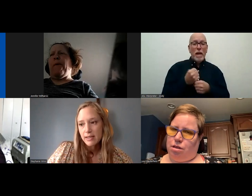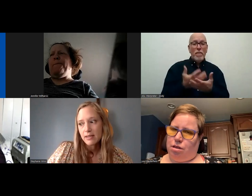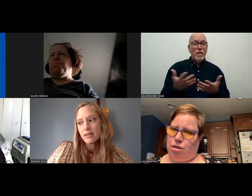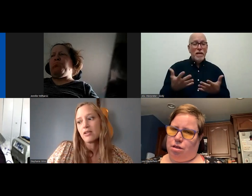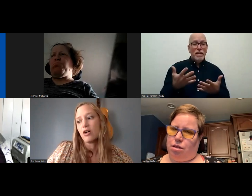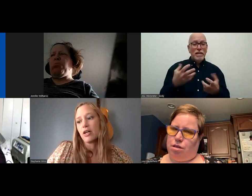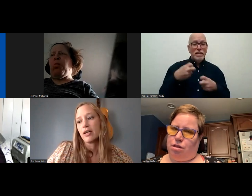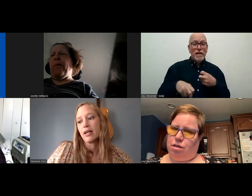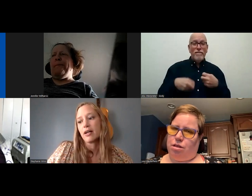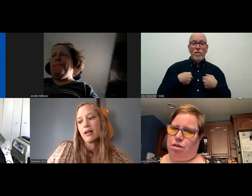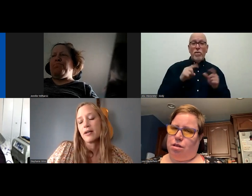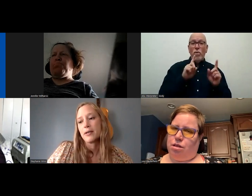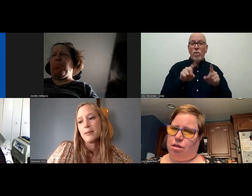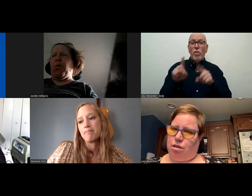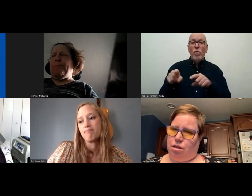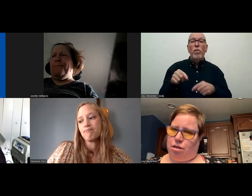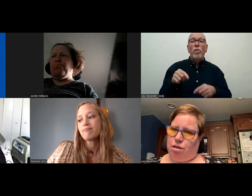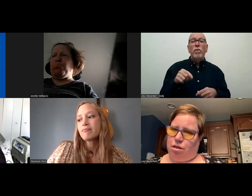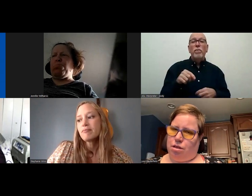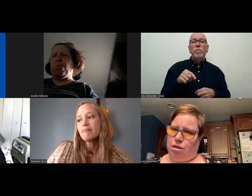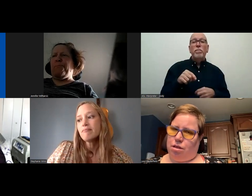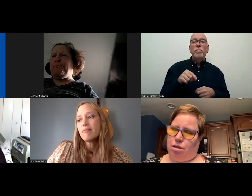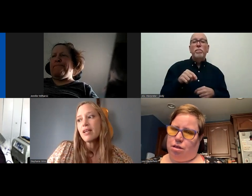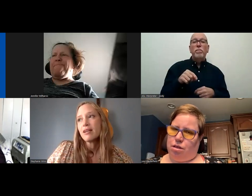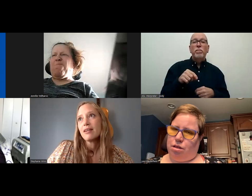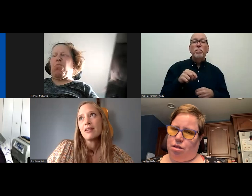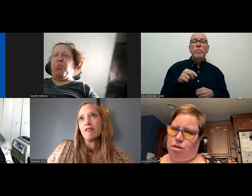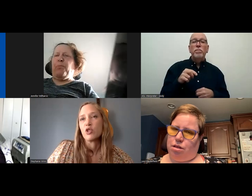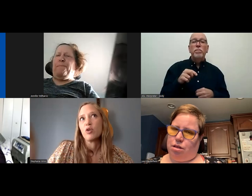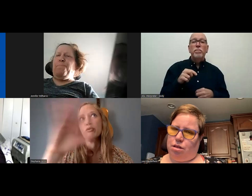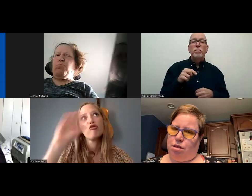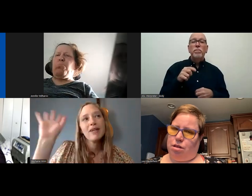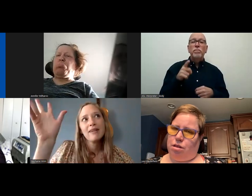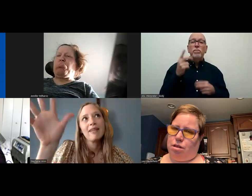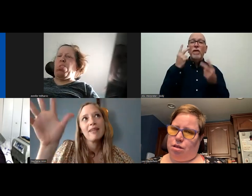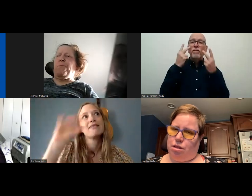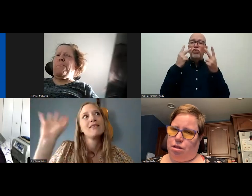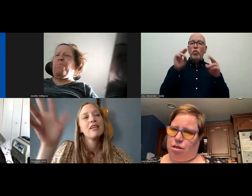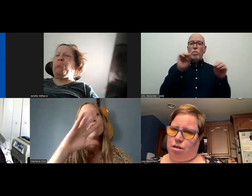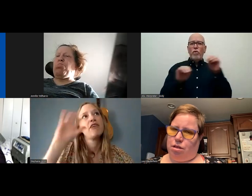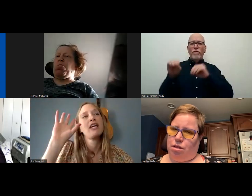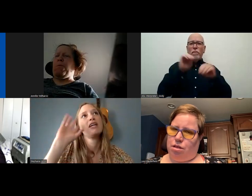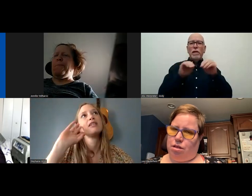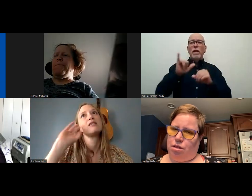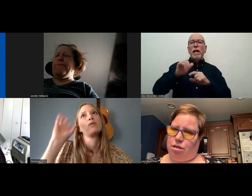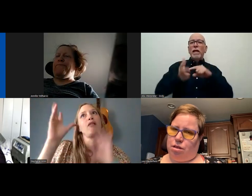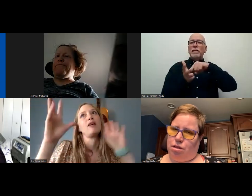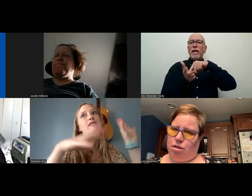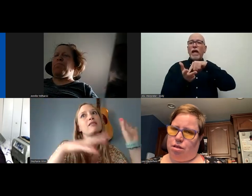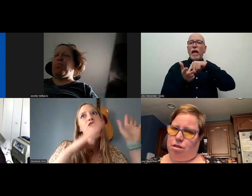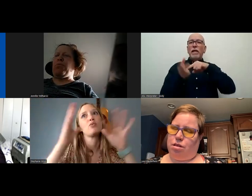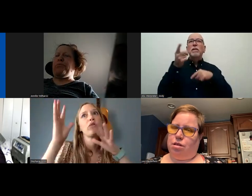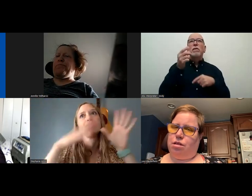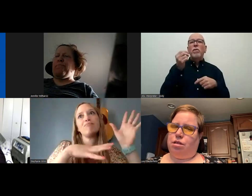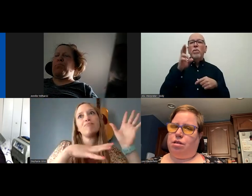places are um visual movement like ceiling fans or